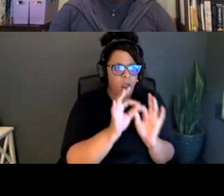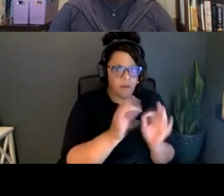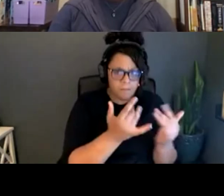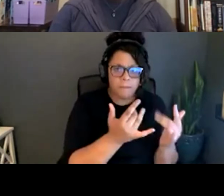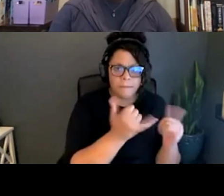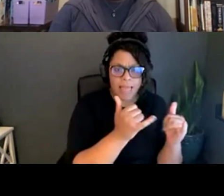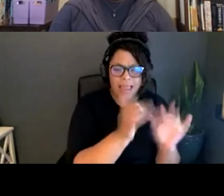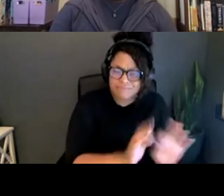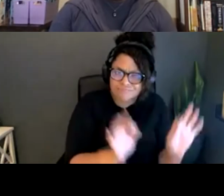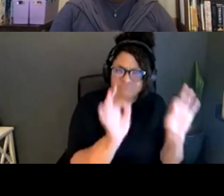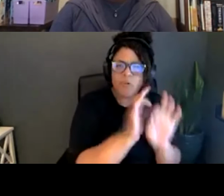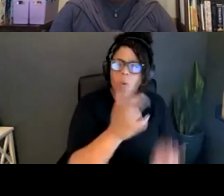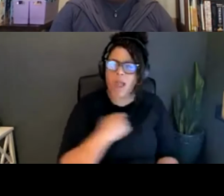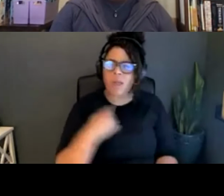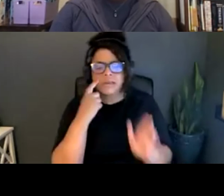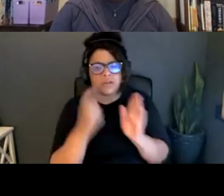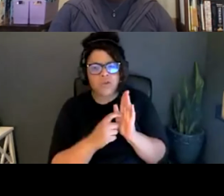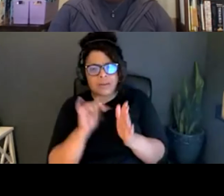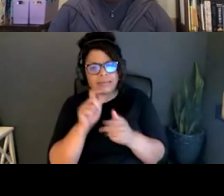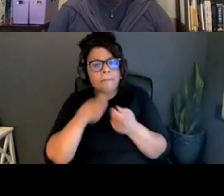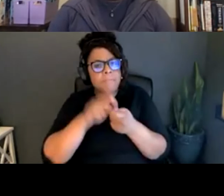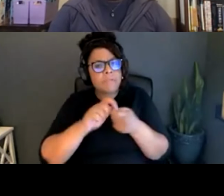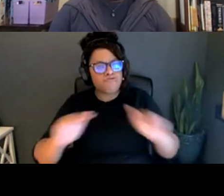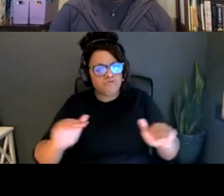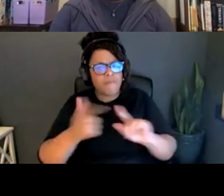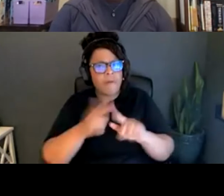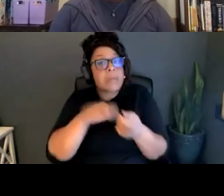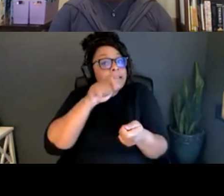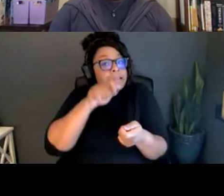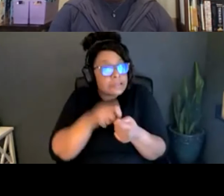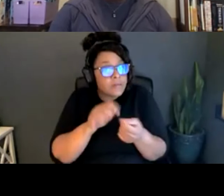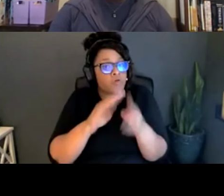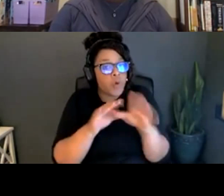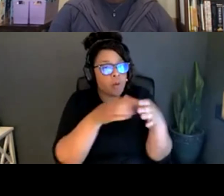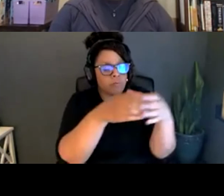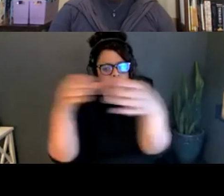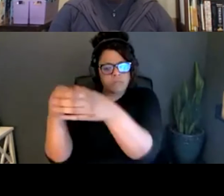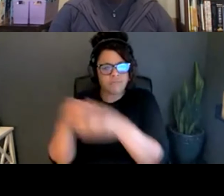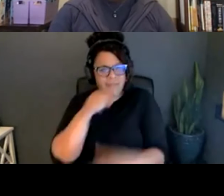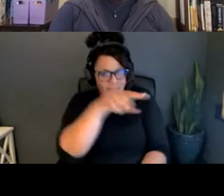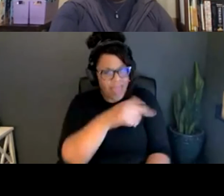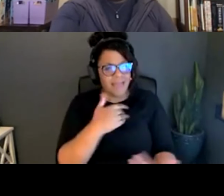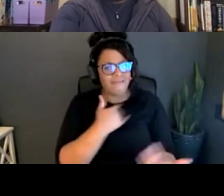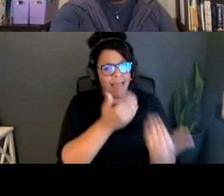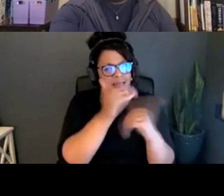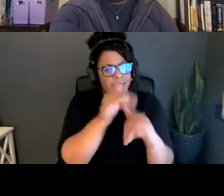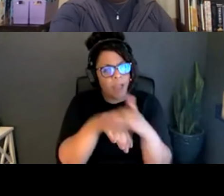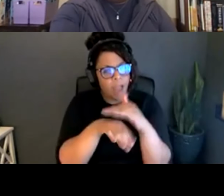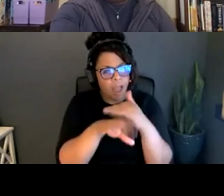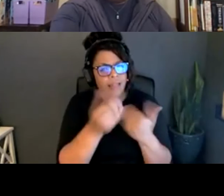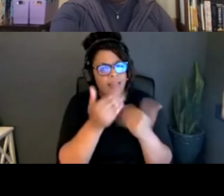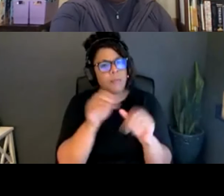that we're finding that certain children from certain communities have limited access and opportunity